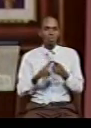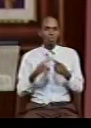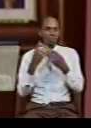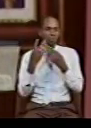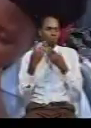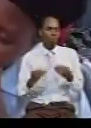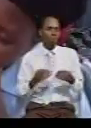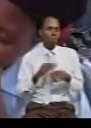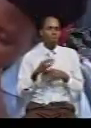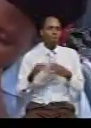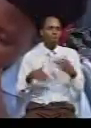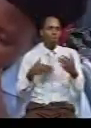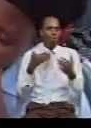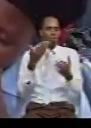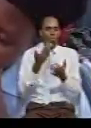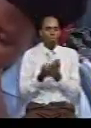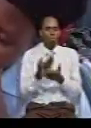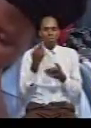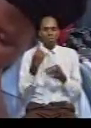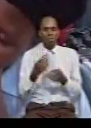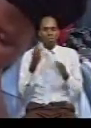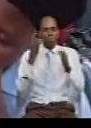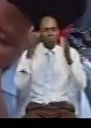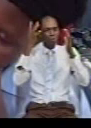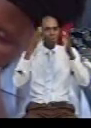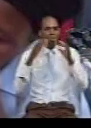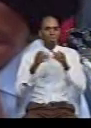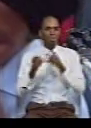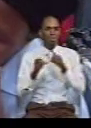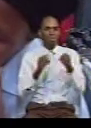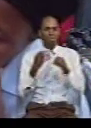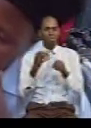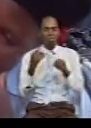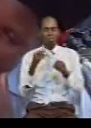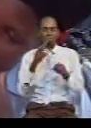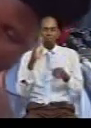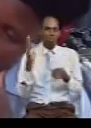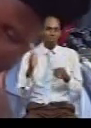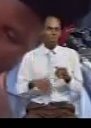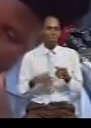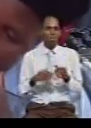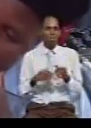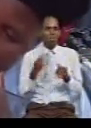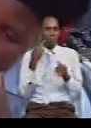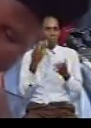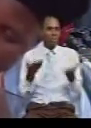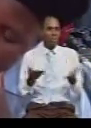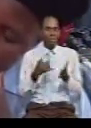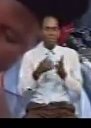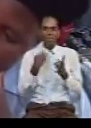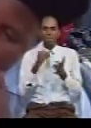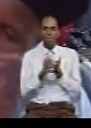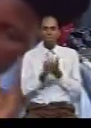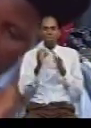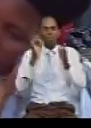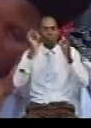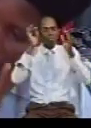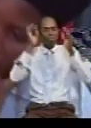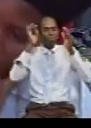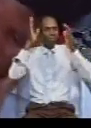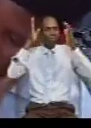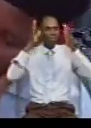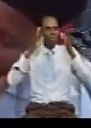how many darts? What kind of darts? Are they ordinary darts? Fiery darts, fiery